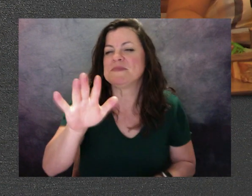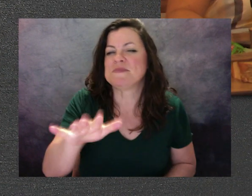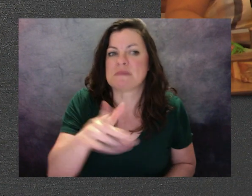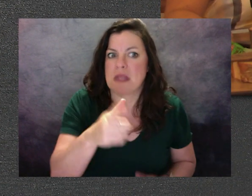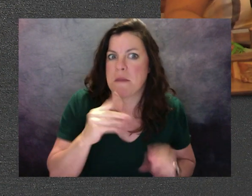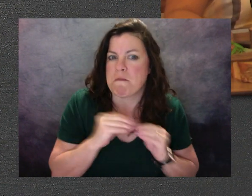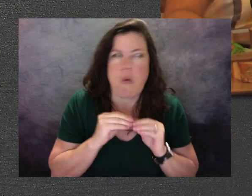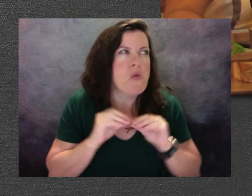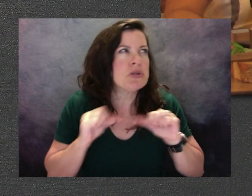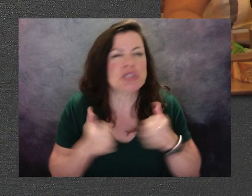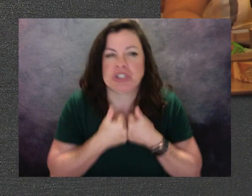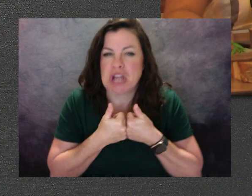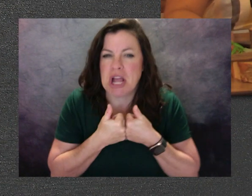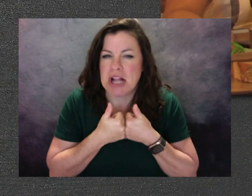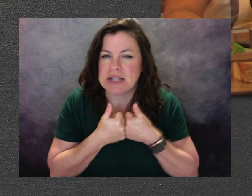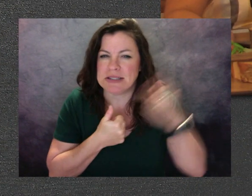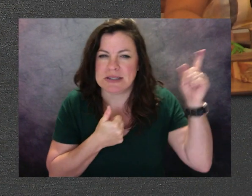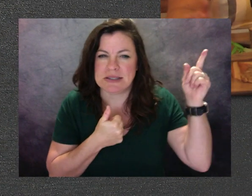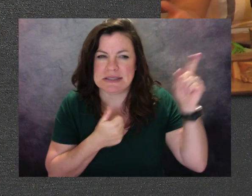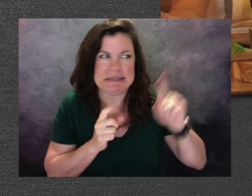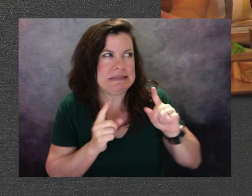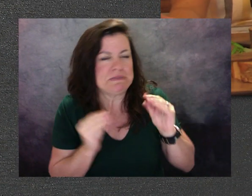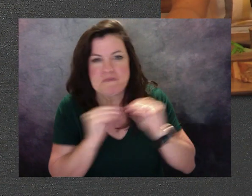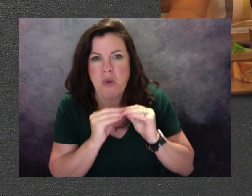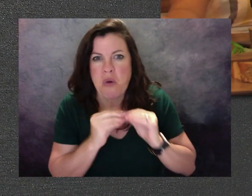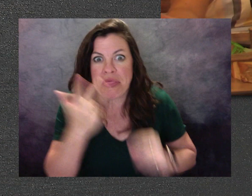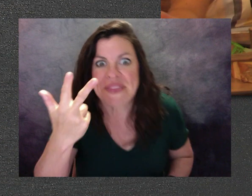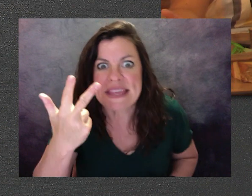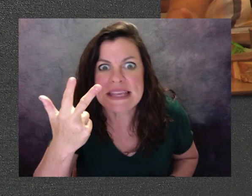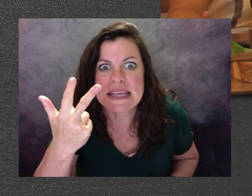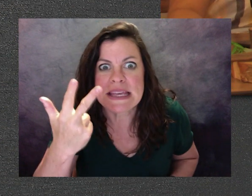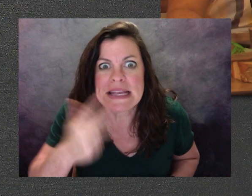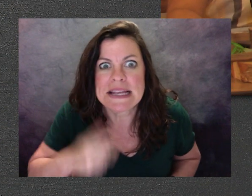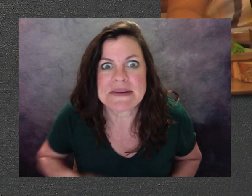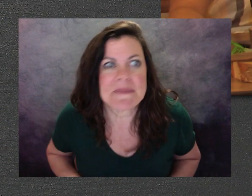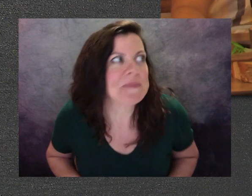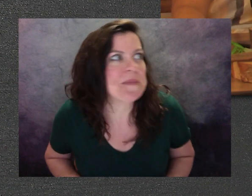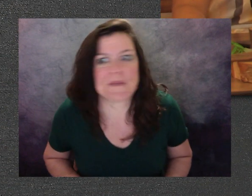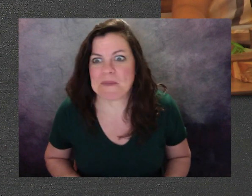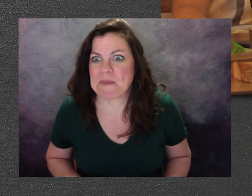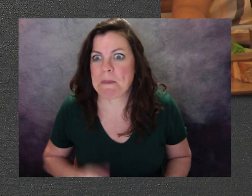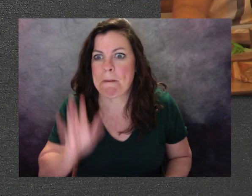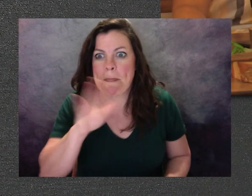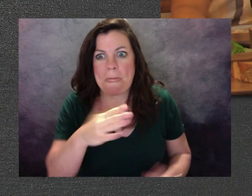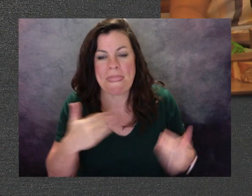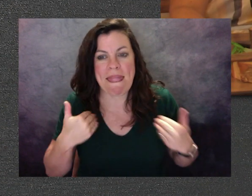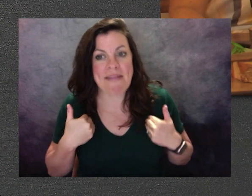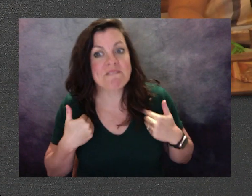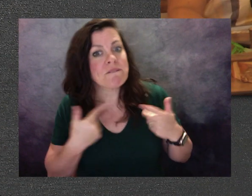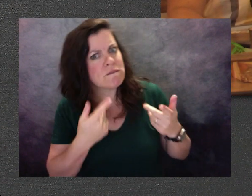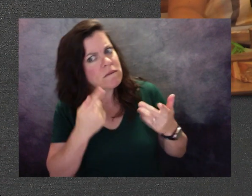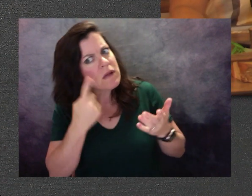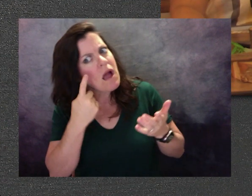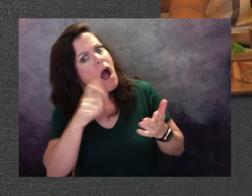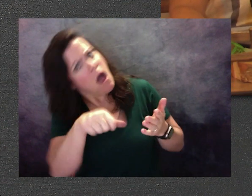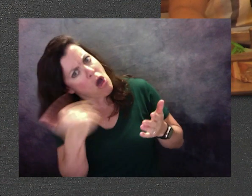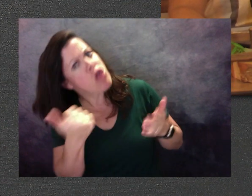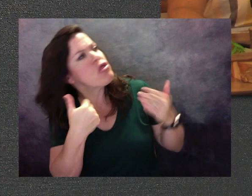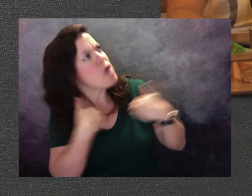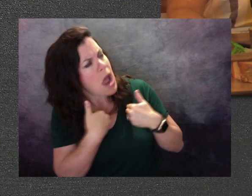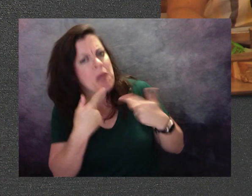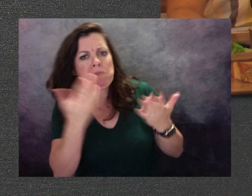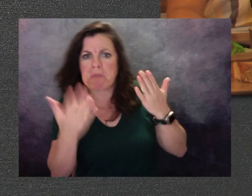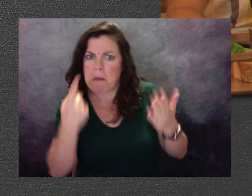figure it out. These are other animals that you might see at a lake. Does anyone know what this is? What is that